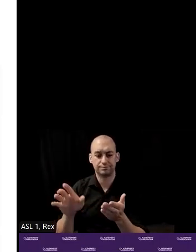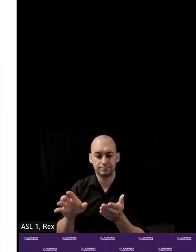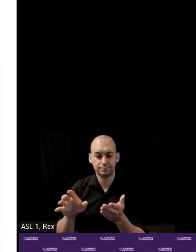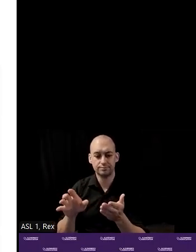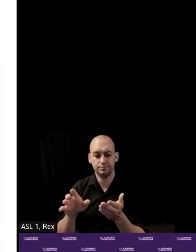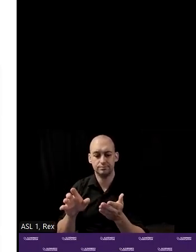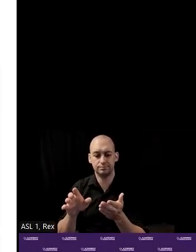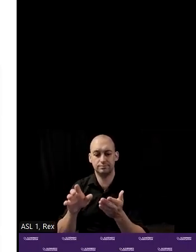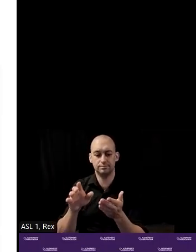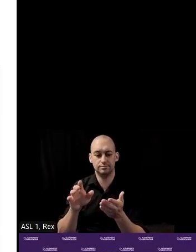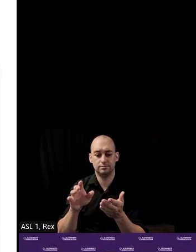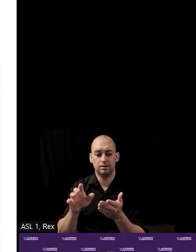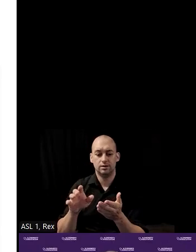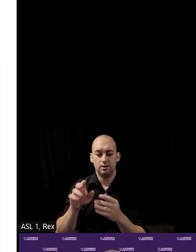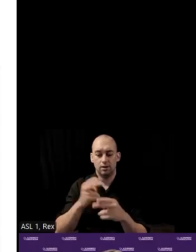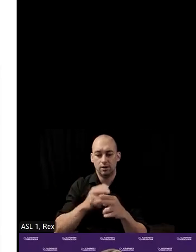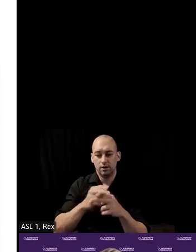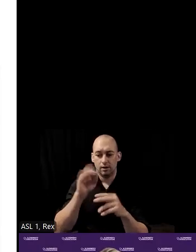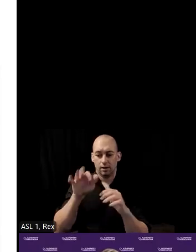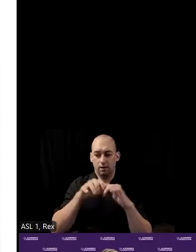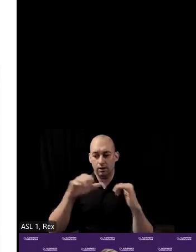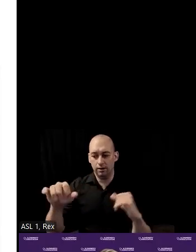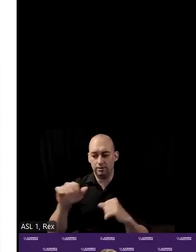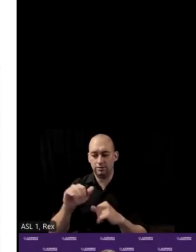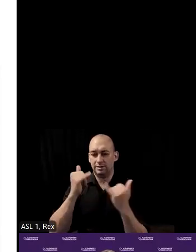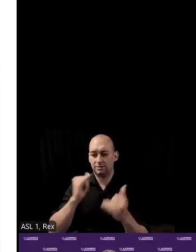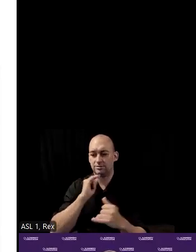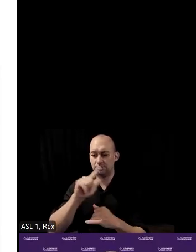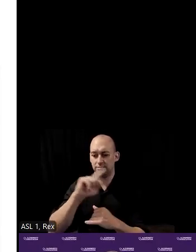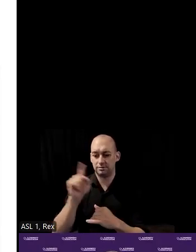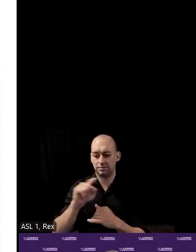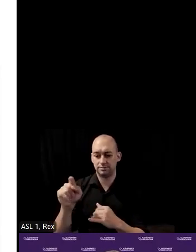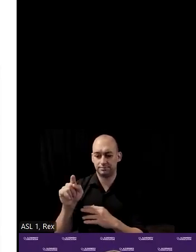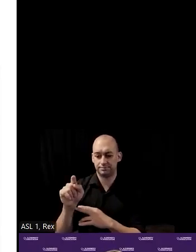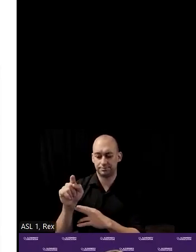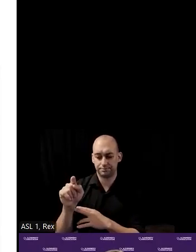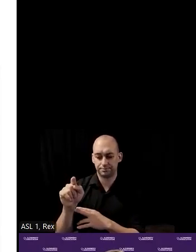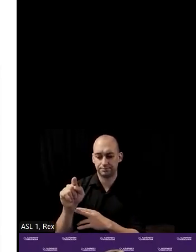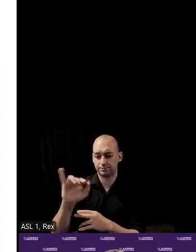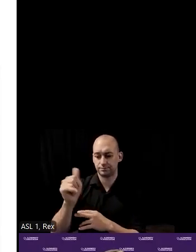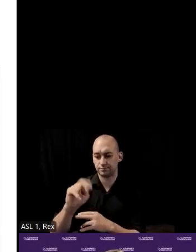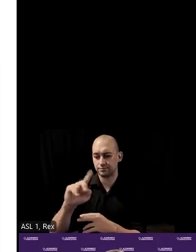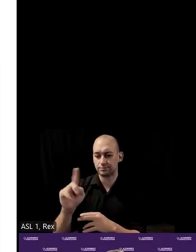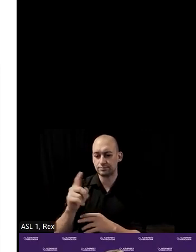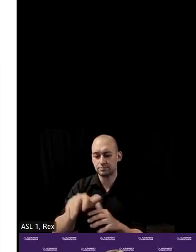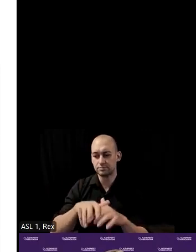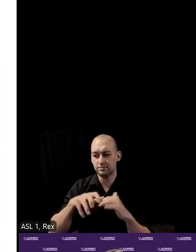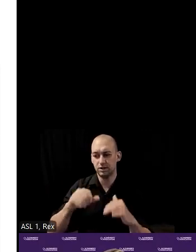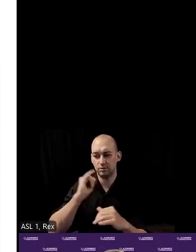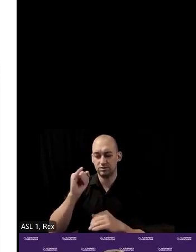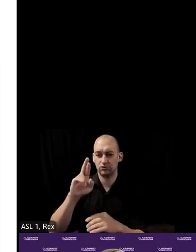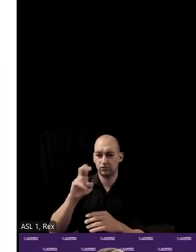name of the committee will change. So it's now the Alzheimer's, well, I'll say as of January 1st, this committee will be renamed the Alzheimer's Disease and